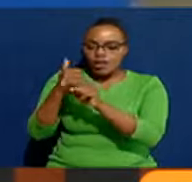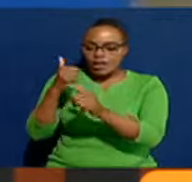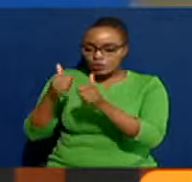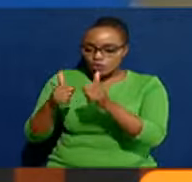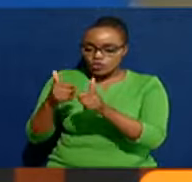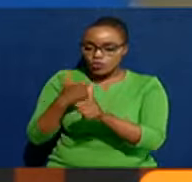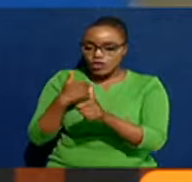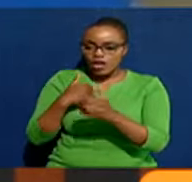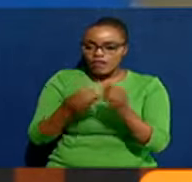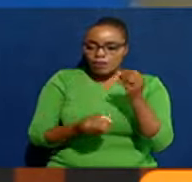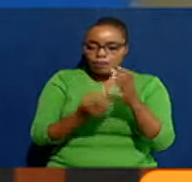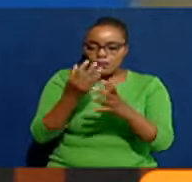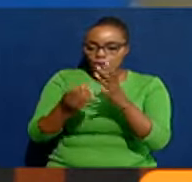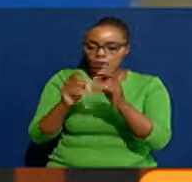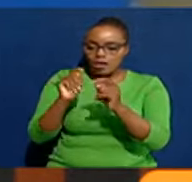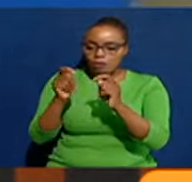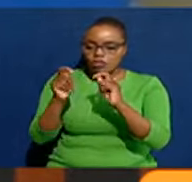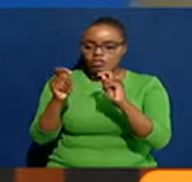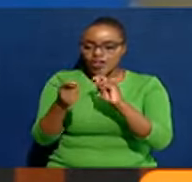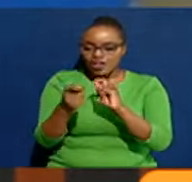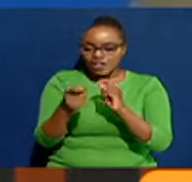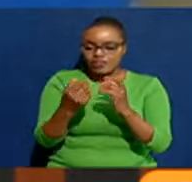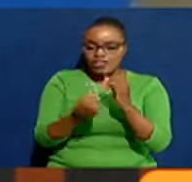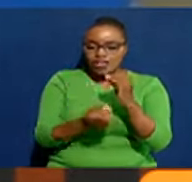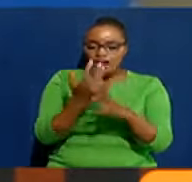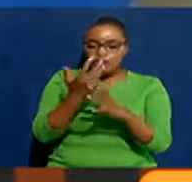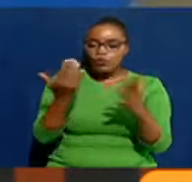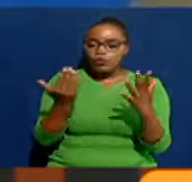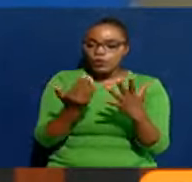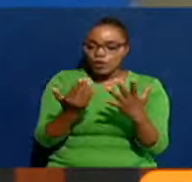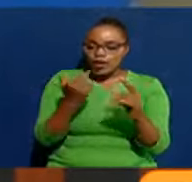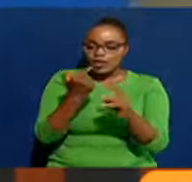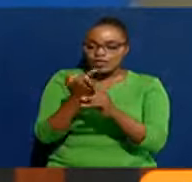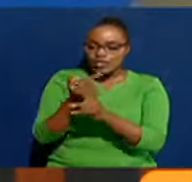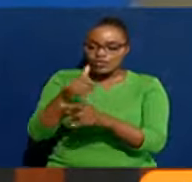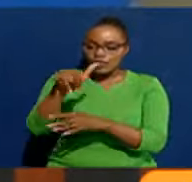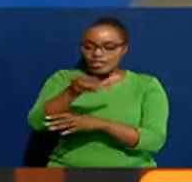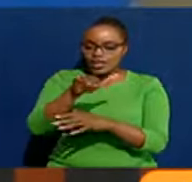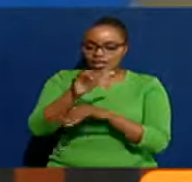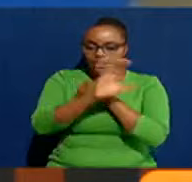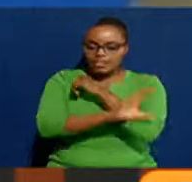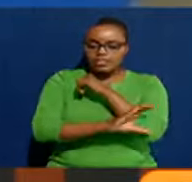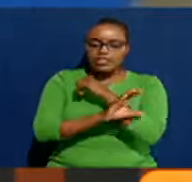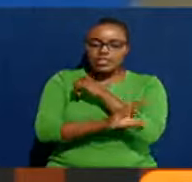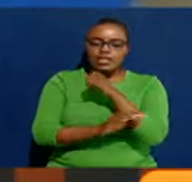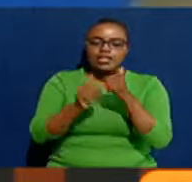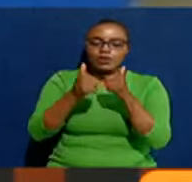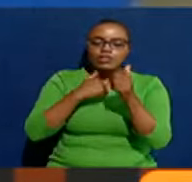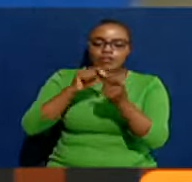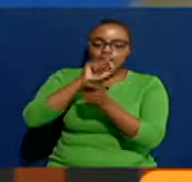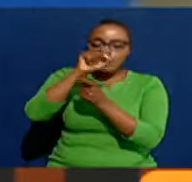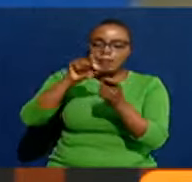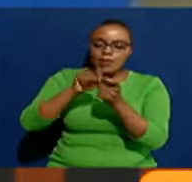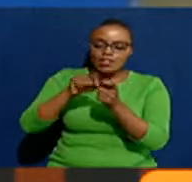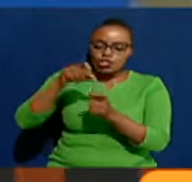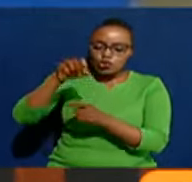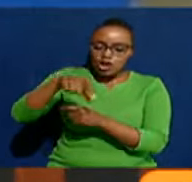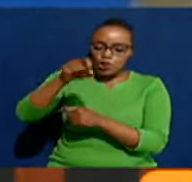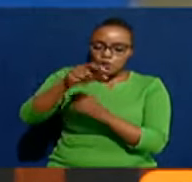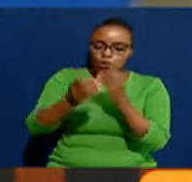been genetically modified are grown in various corners of the country where the particular crop grows,